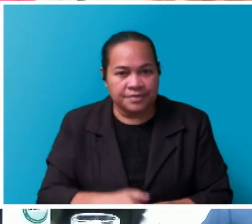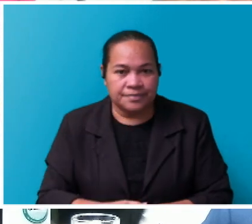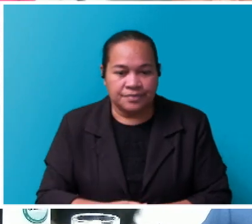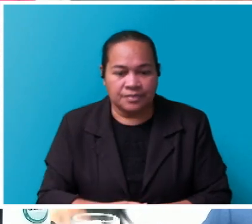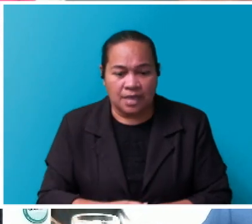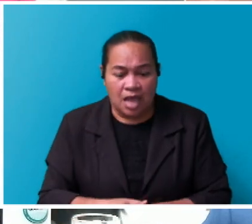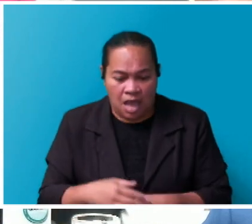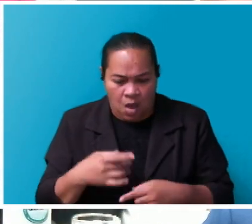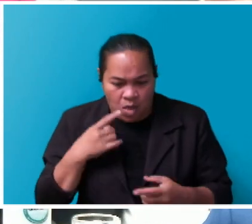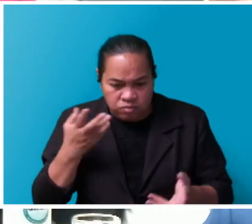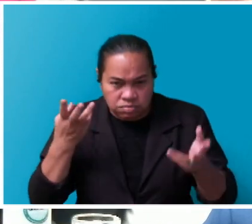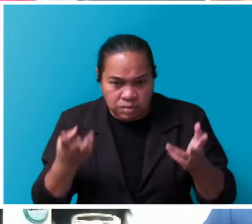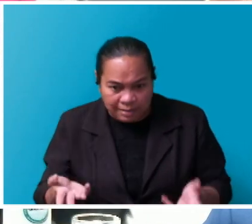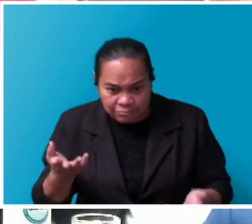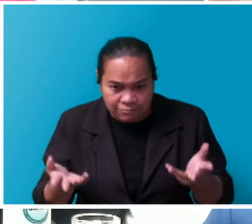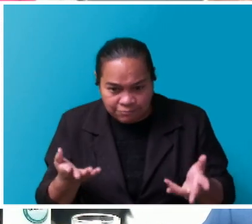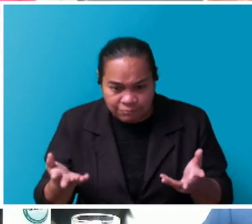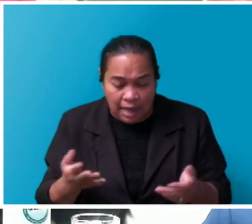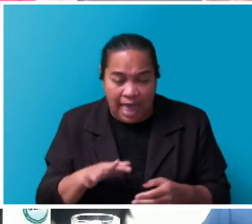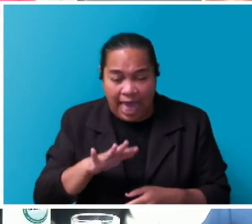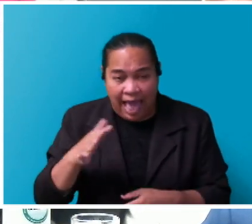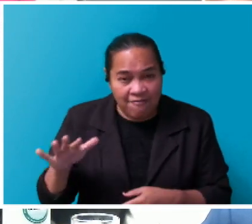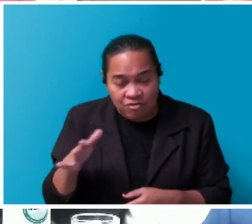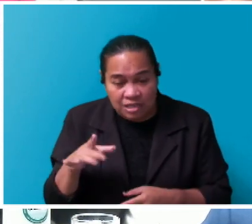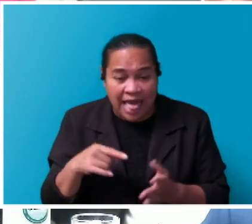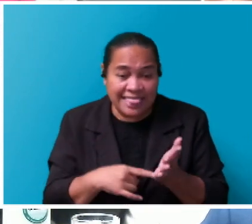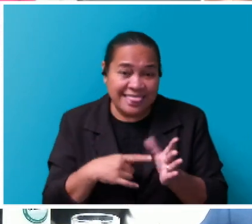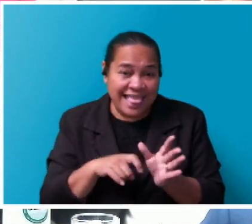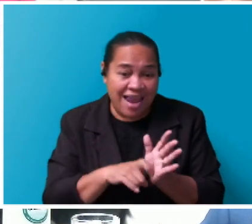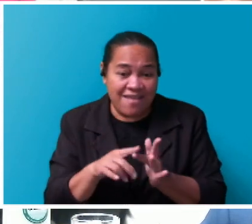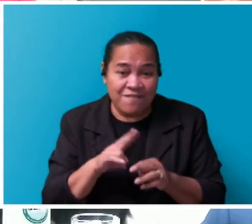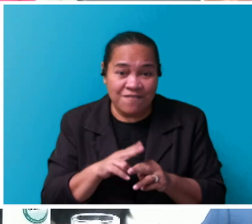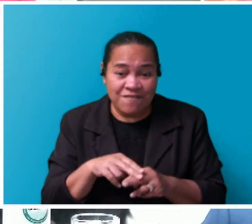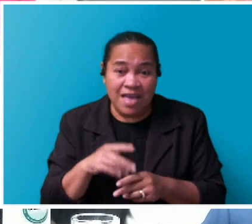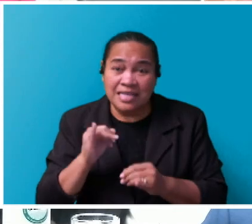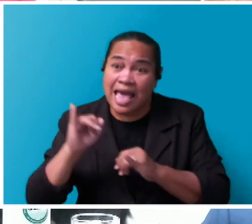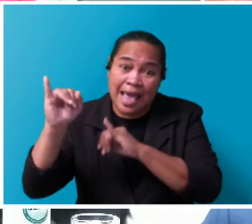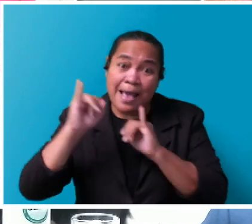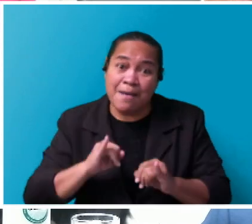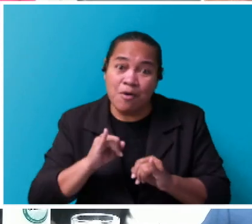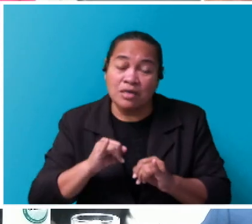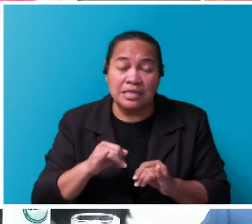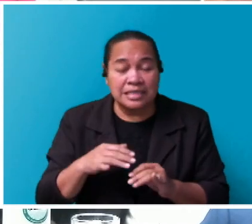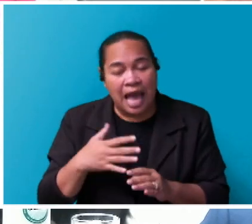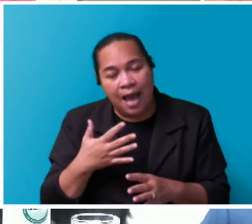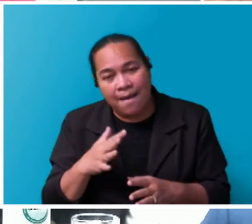a weighted average basis, the average tariff on US imports stands at a